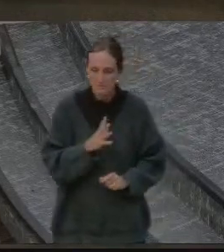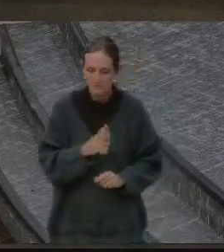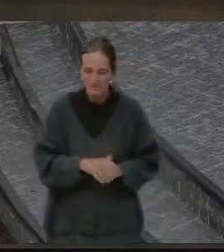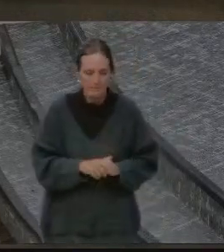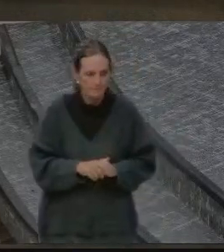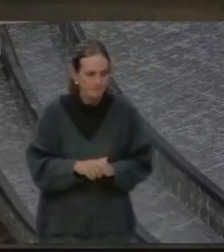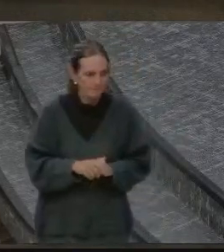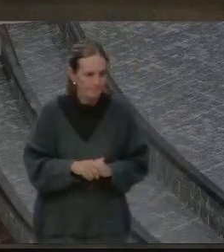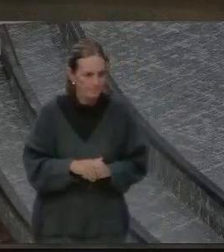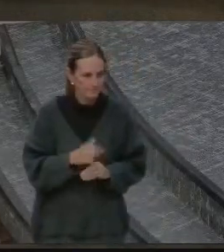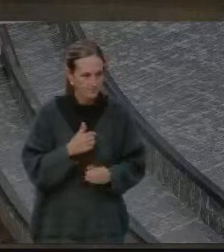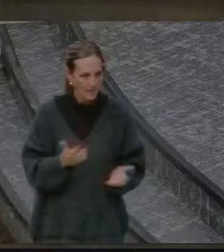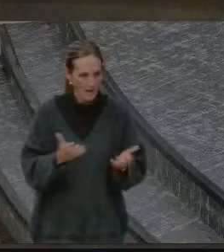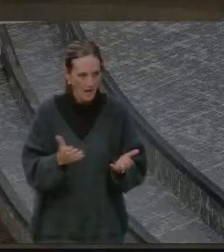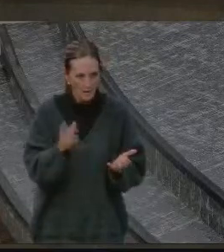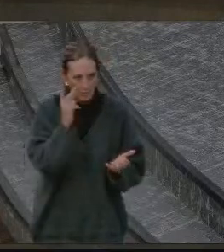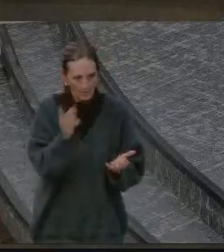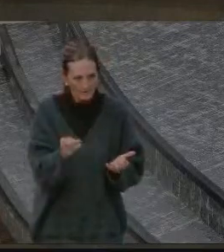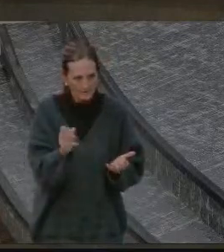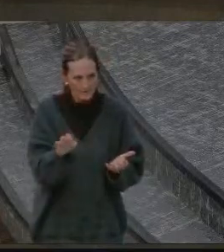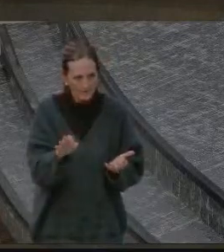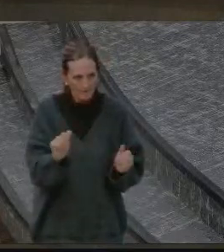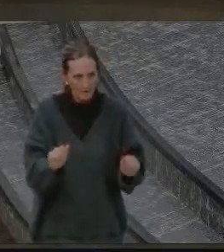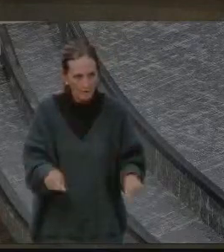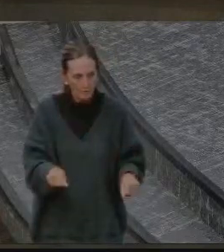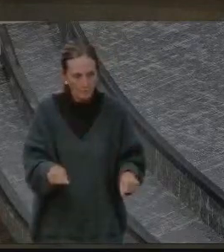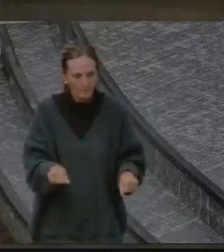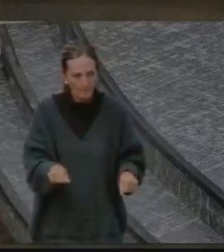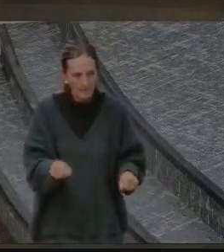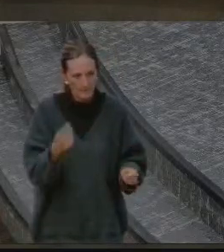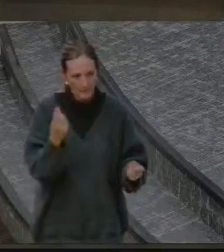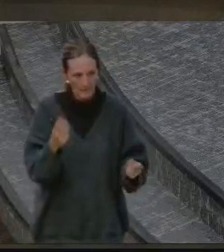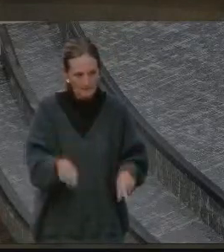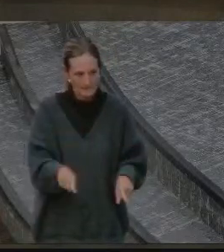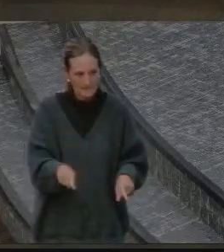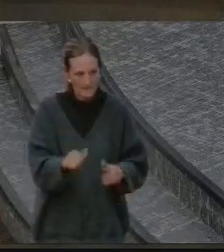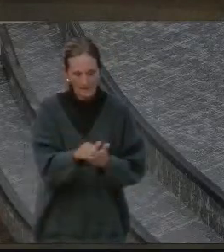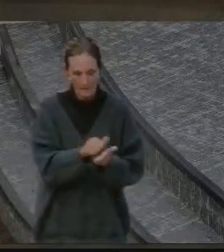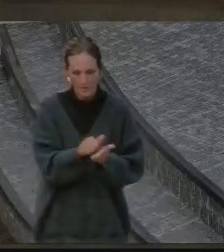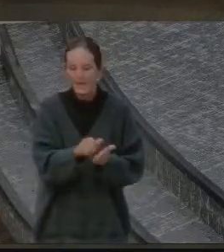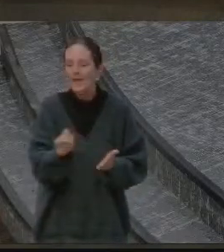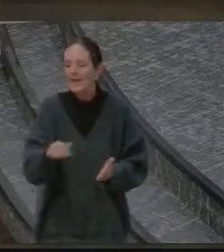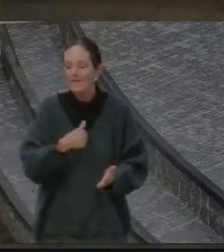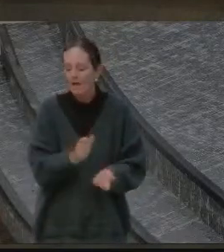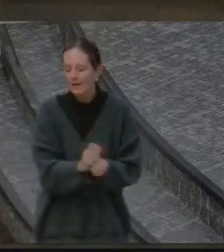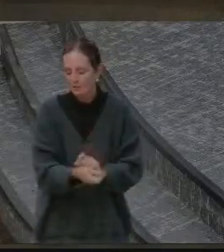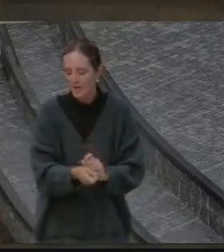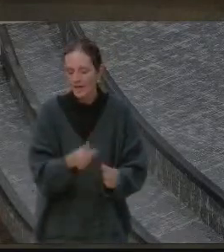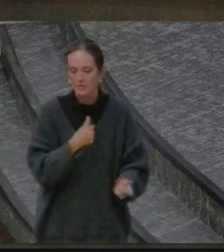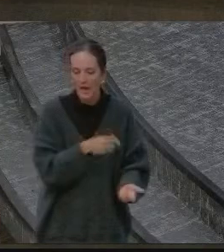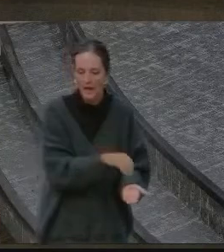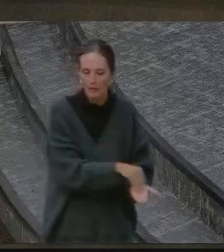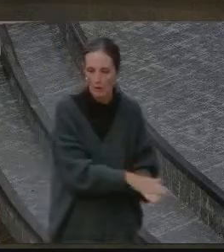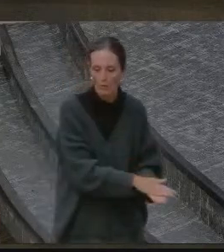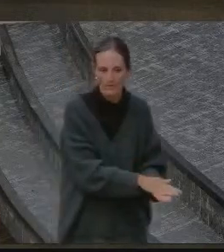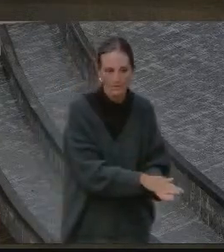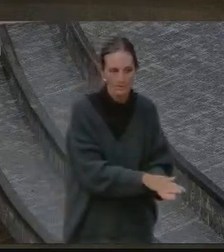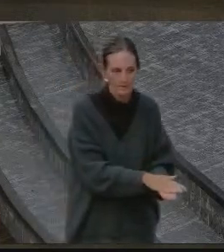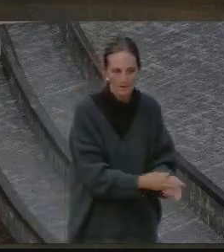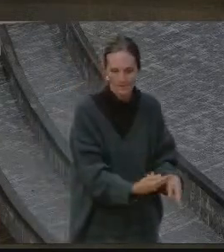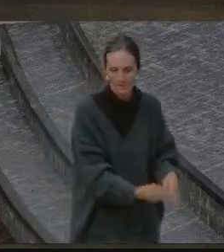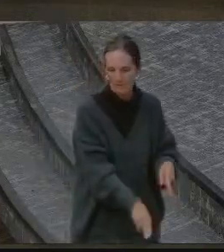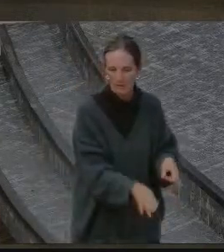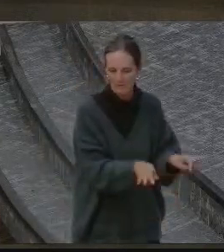I was going to see if this one could go to the consent agenda, but if I'll make changes, I'll just note them and then briefly explain